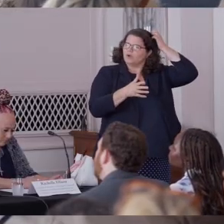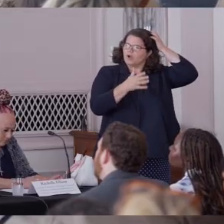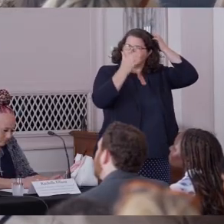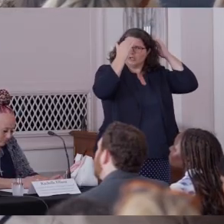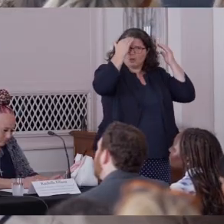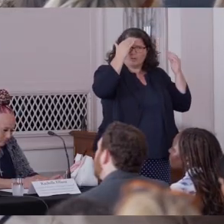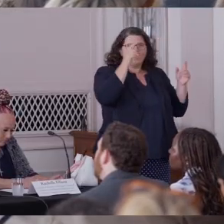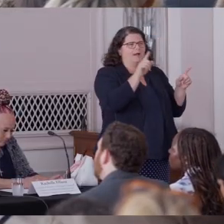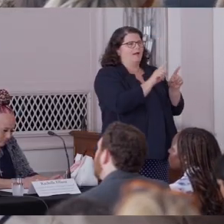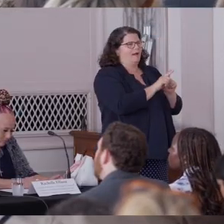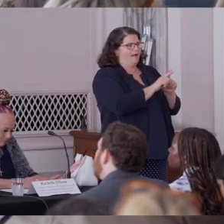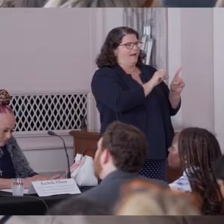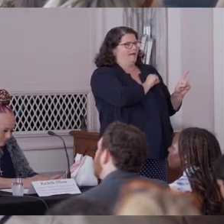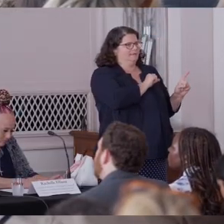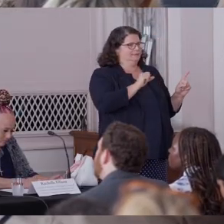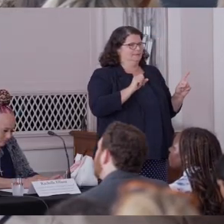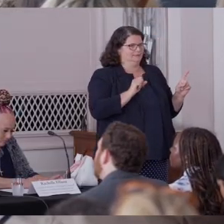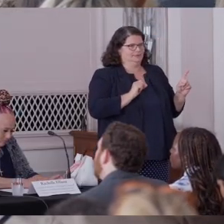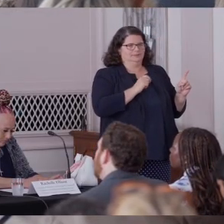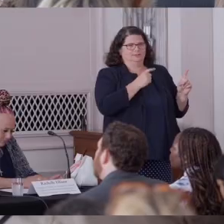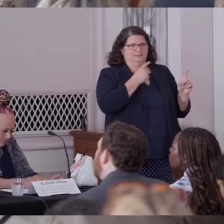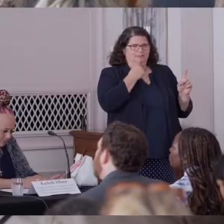last Thursday, the DOJ